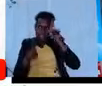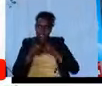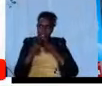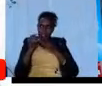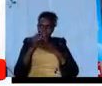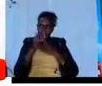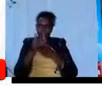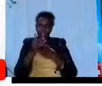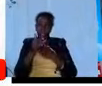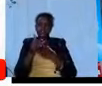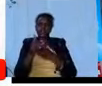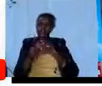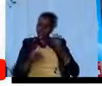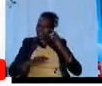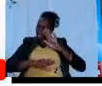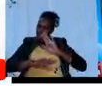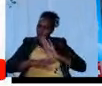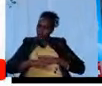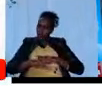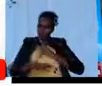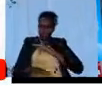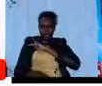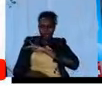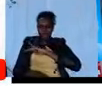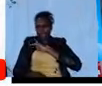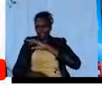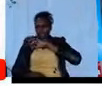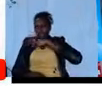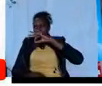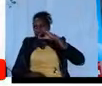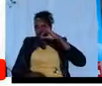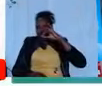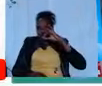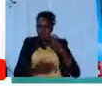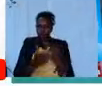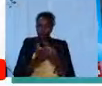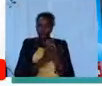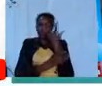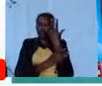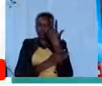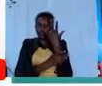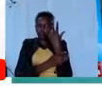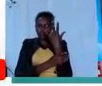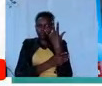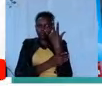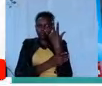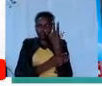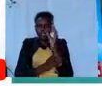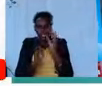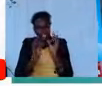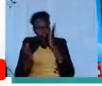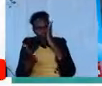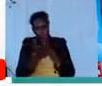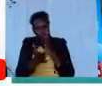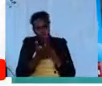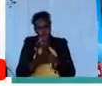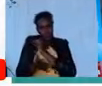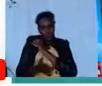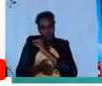lead to any kind of spiritual growth. If we truly fear